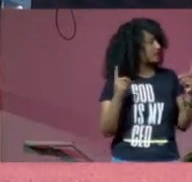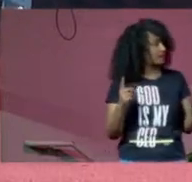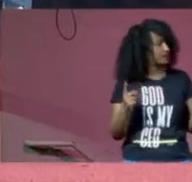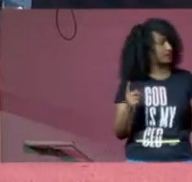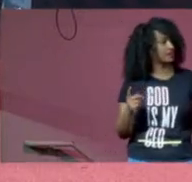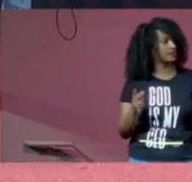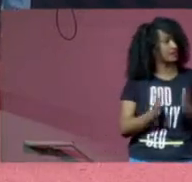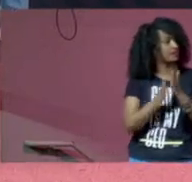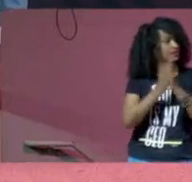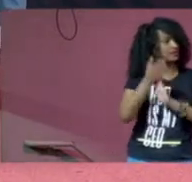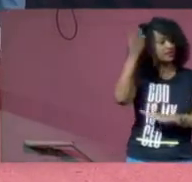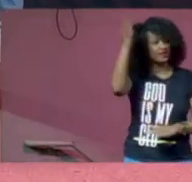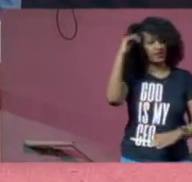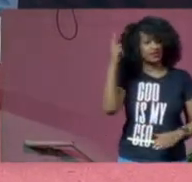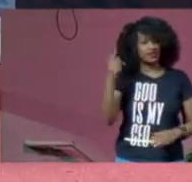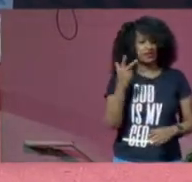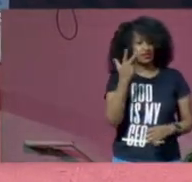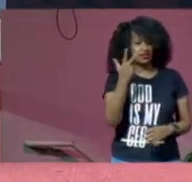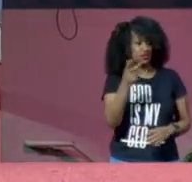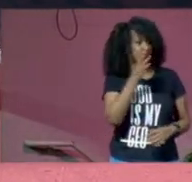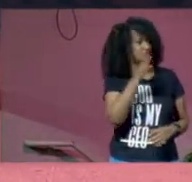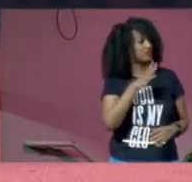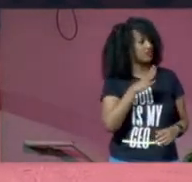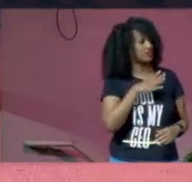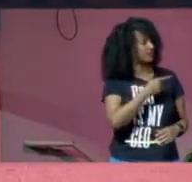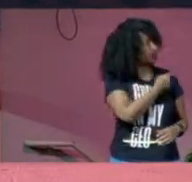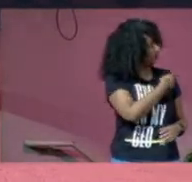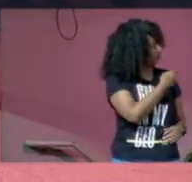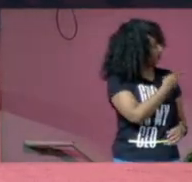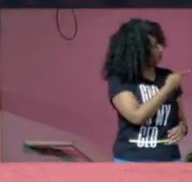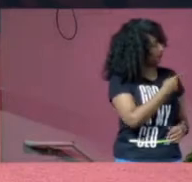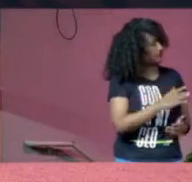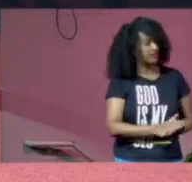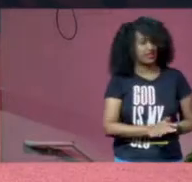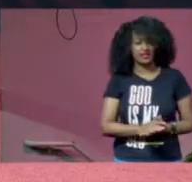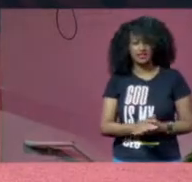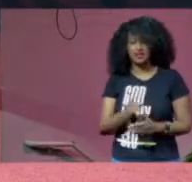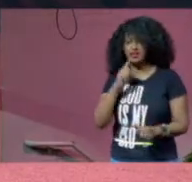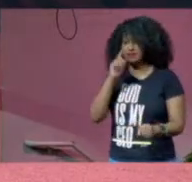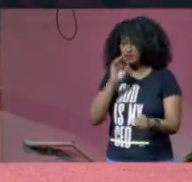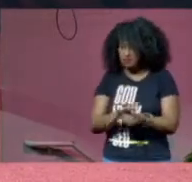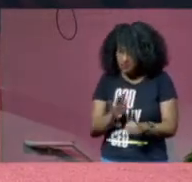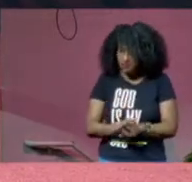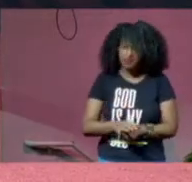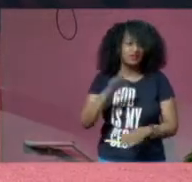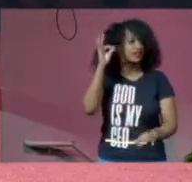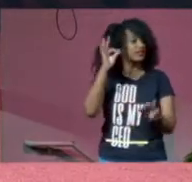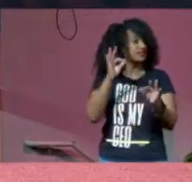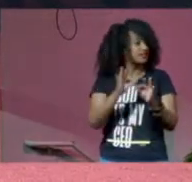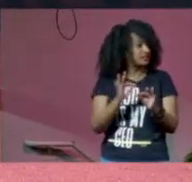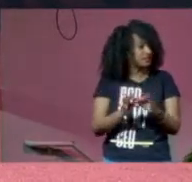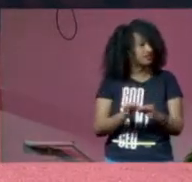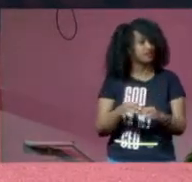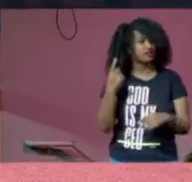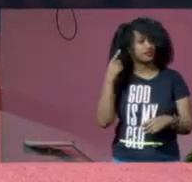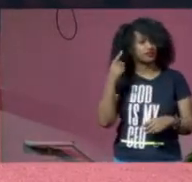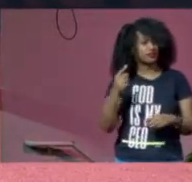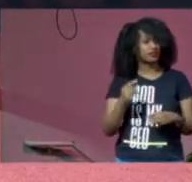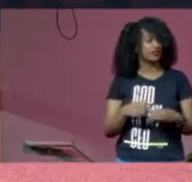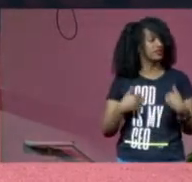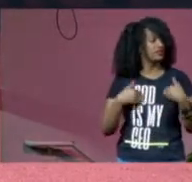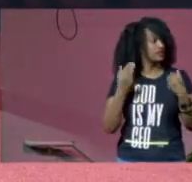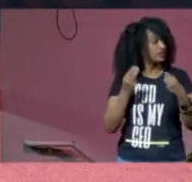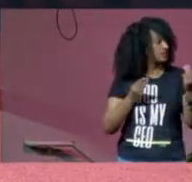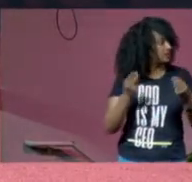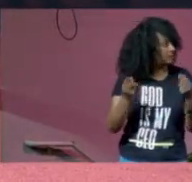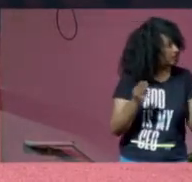for Trinity and for Haley, because they remain committed and they remain faithful. And all that you saw today was a consequence